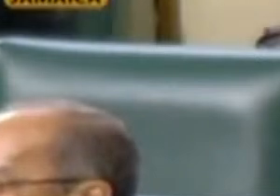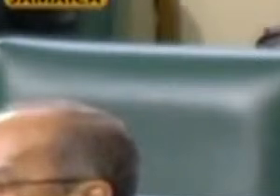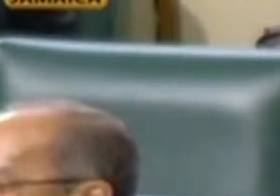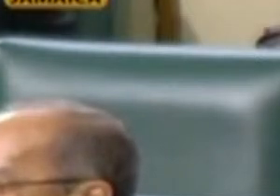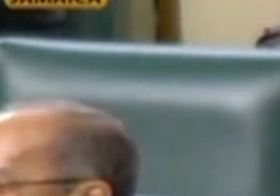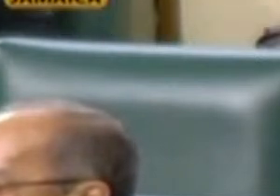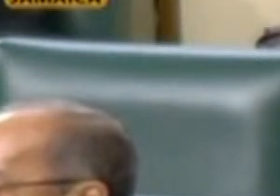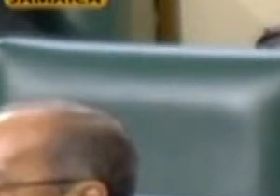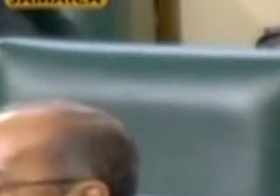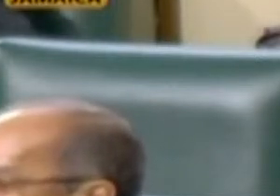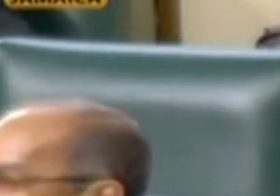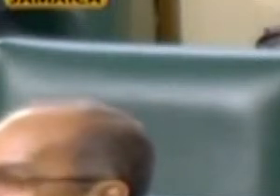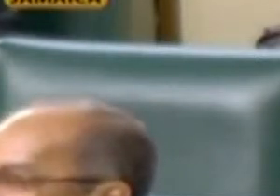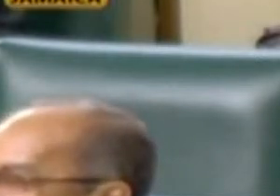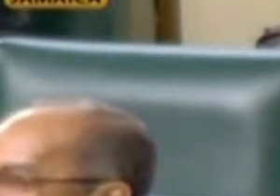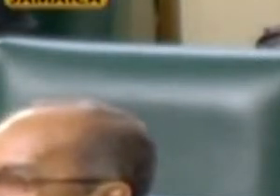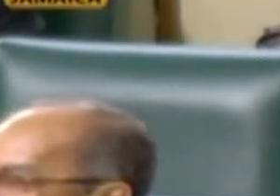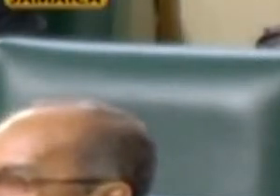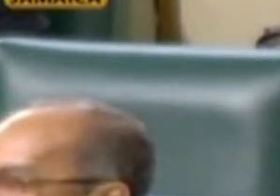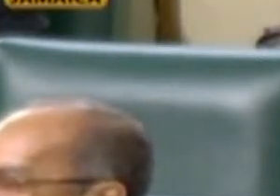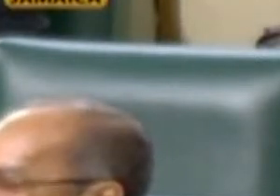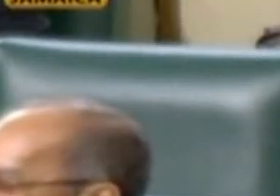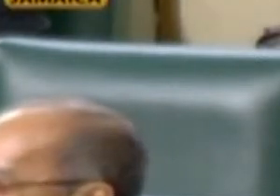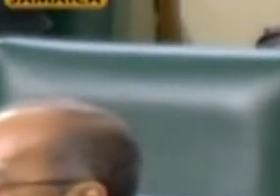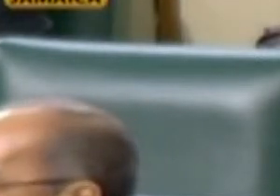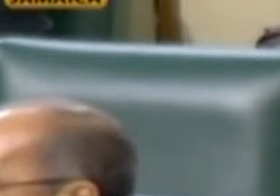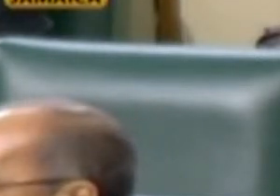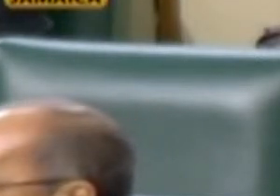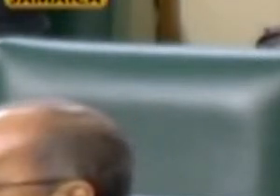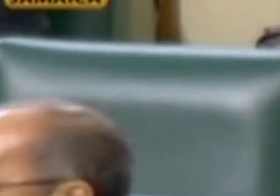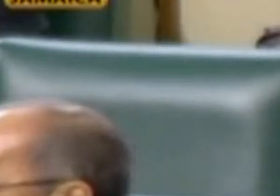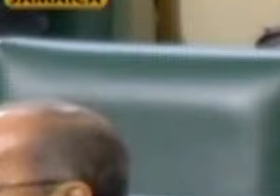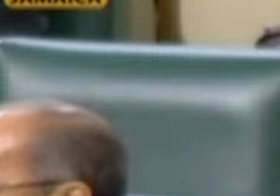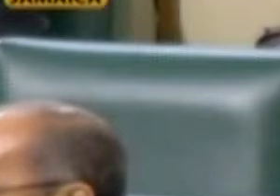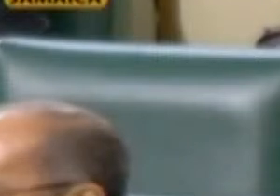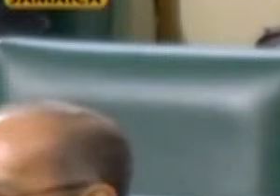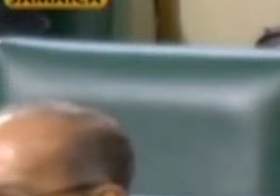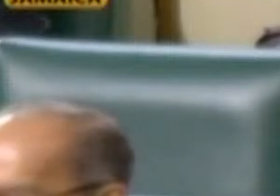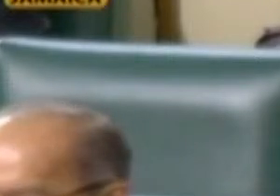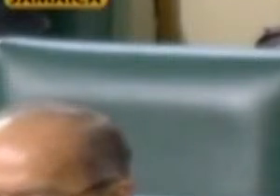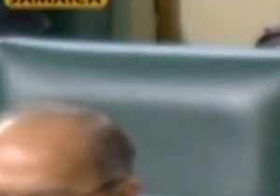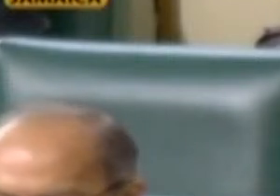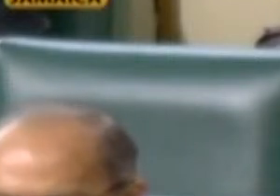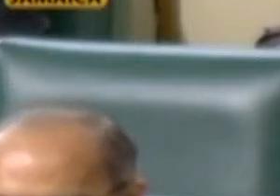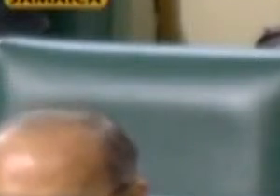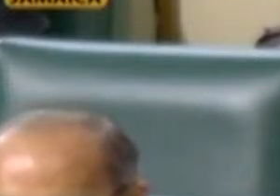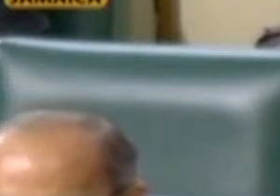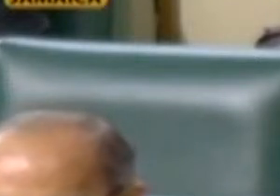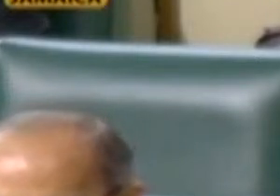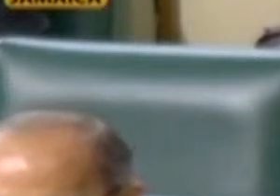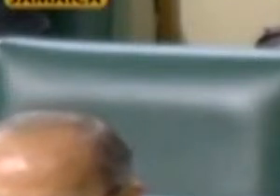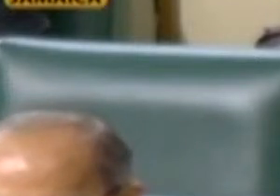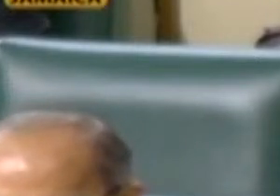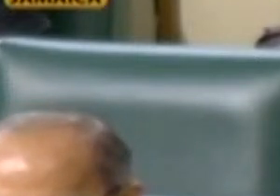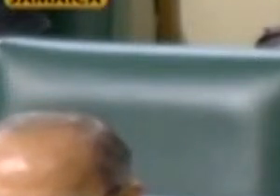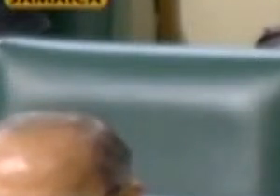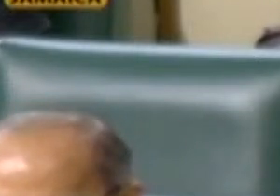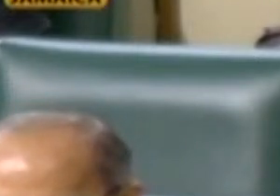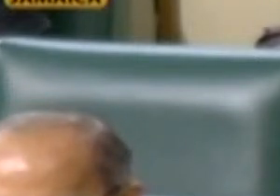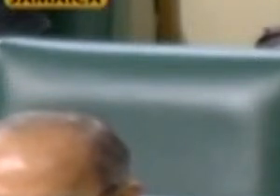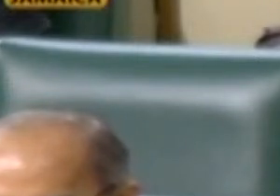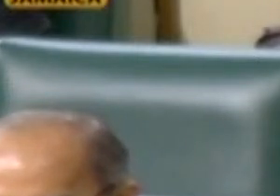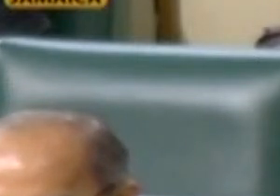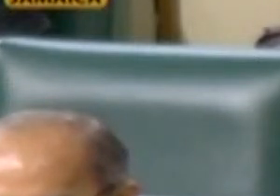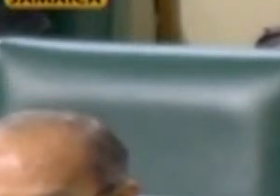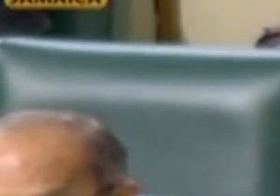such contract. And whereas the Member of Parliament for St. Catherine South Eastern has been employed as a